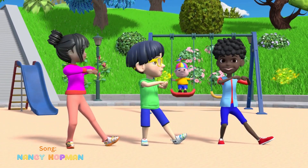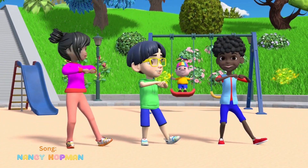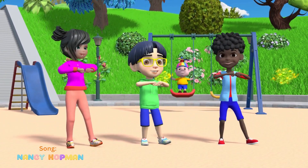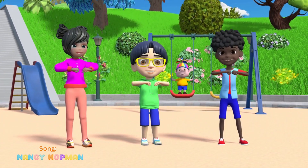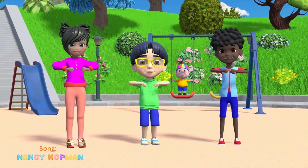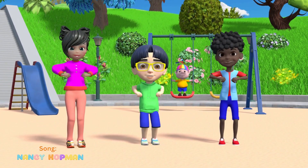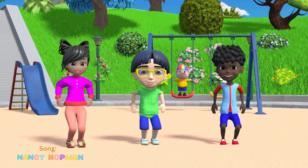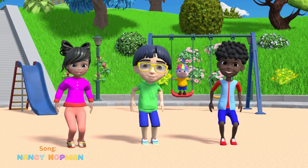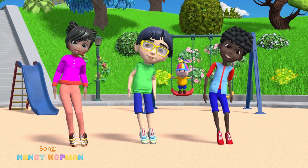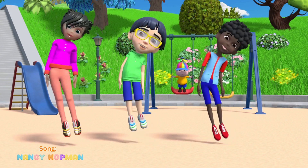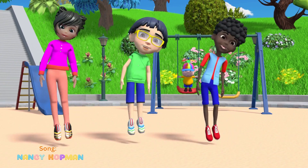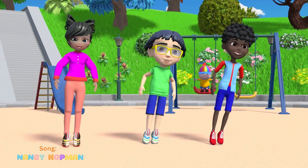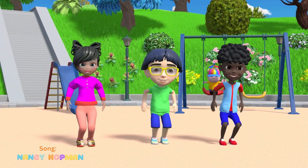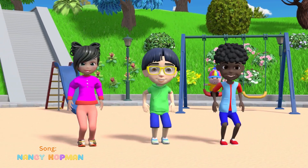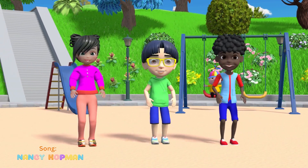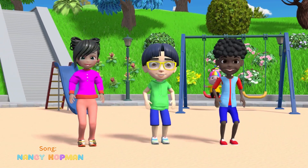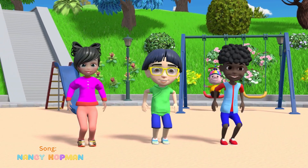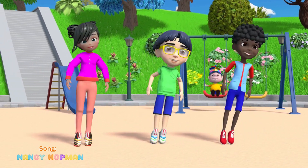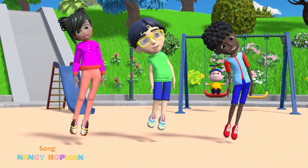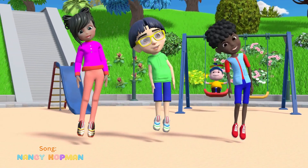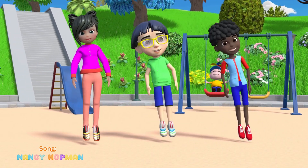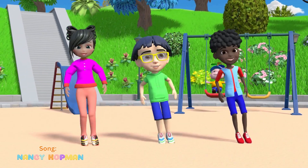let's jump.